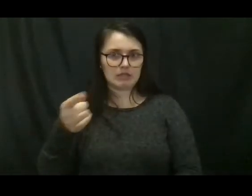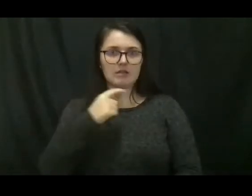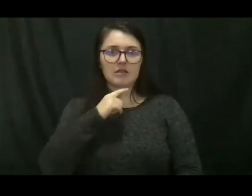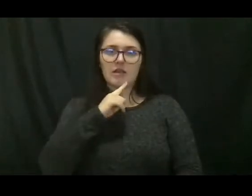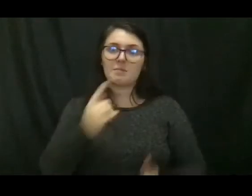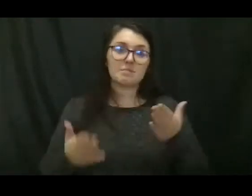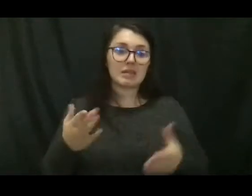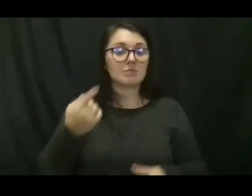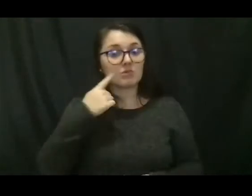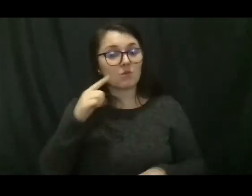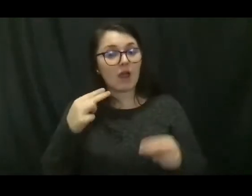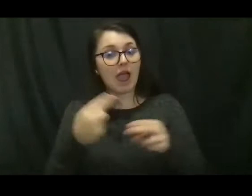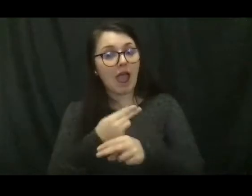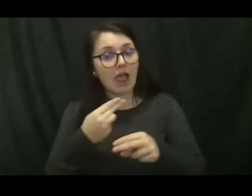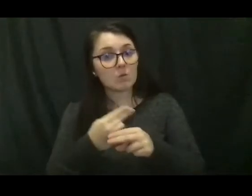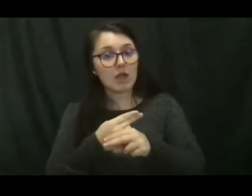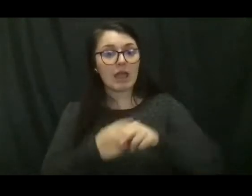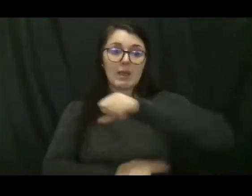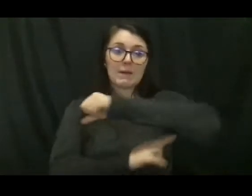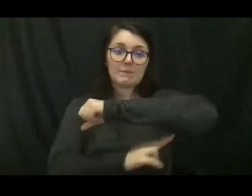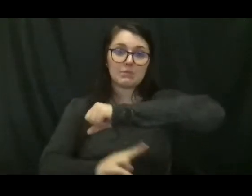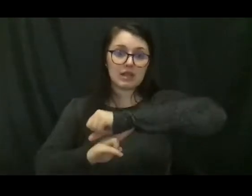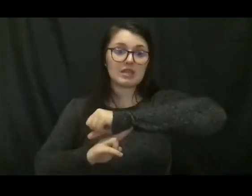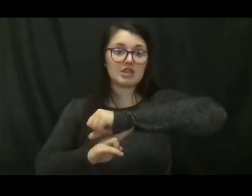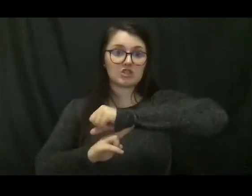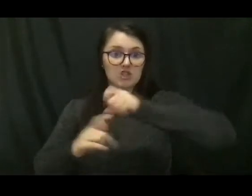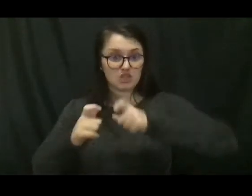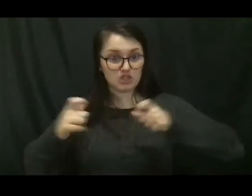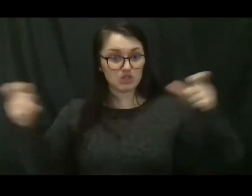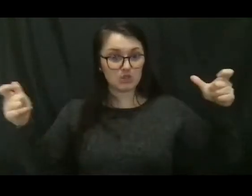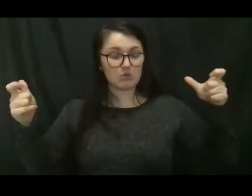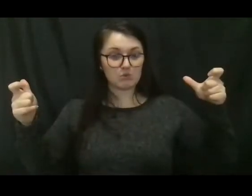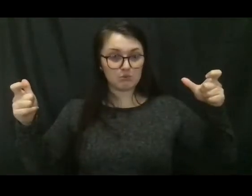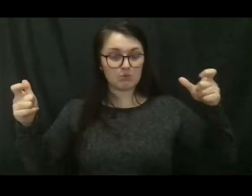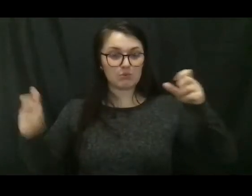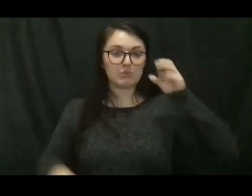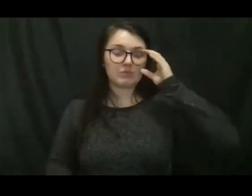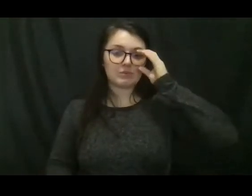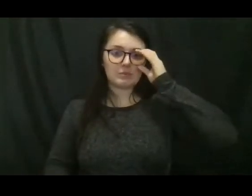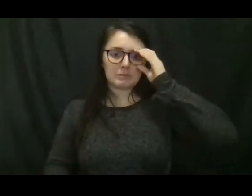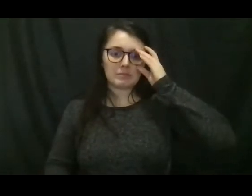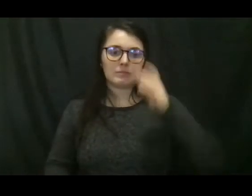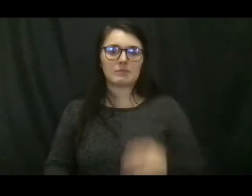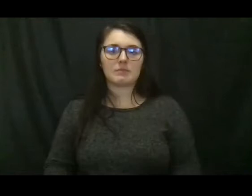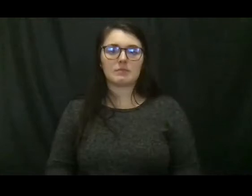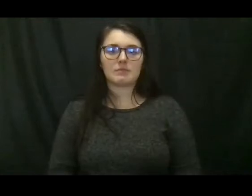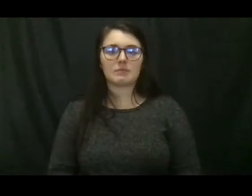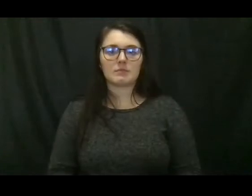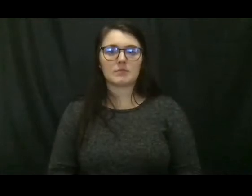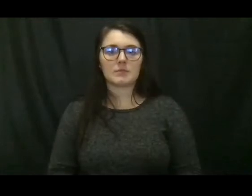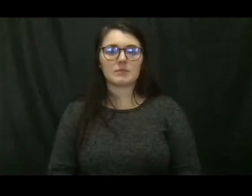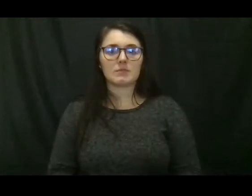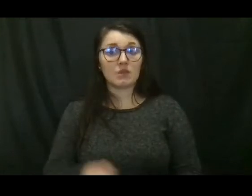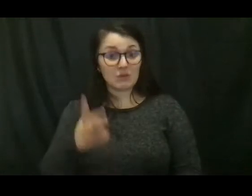or bridge. These are big. Yeah. And the size of log that it takes to mill a piece of wood, you can really